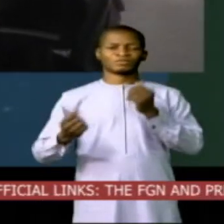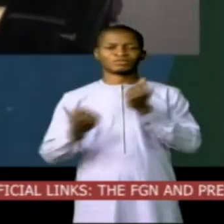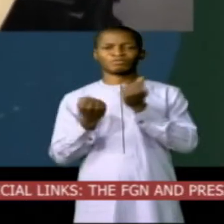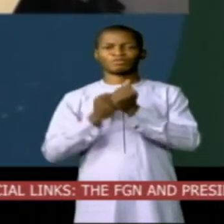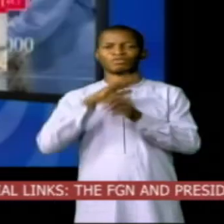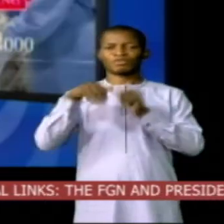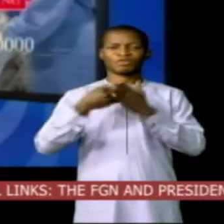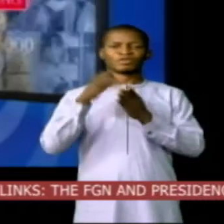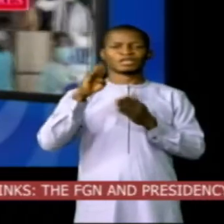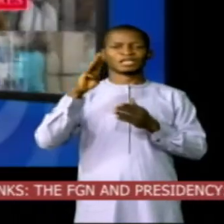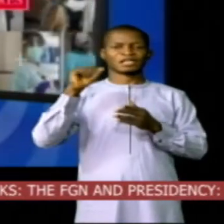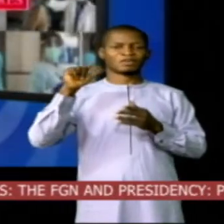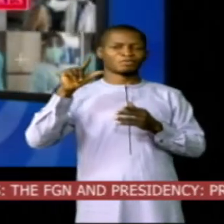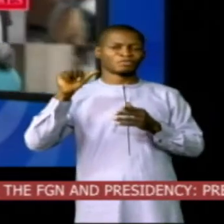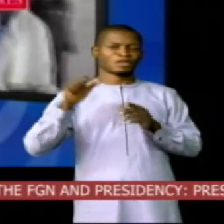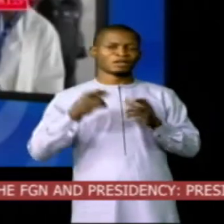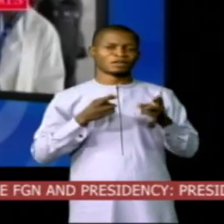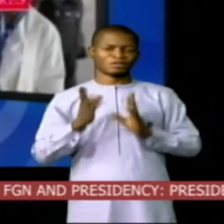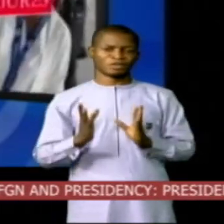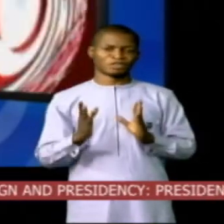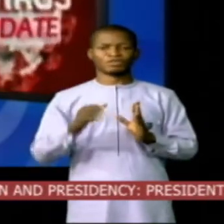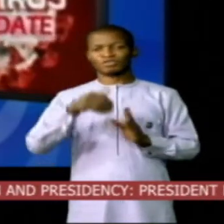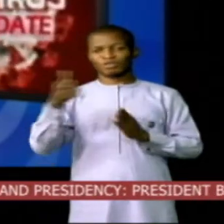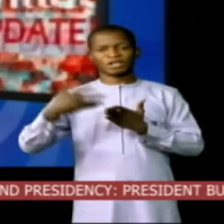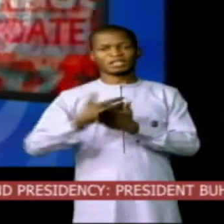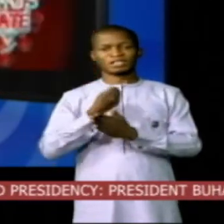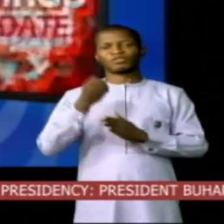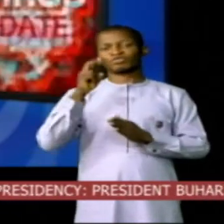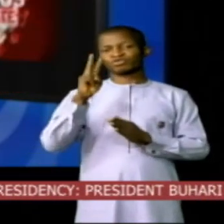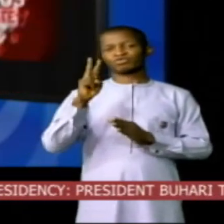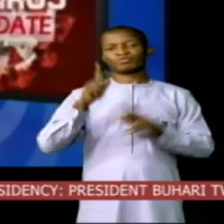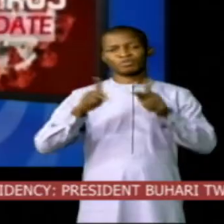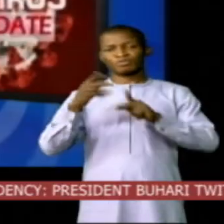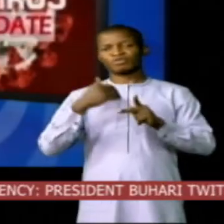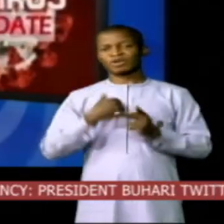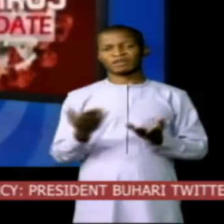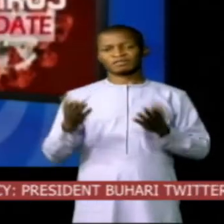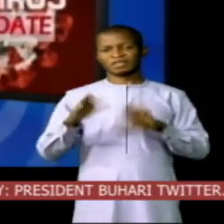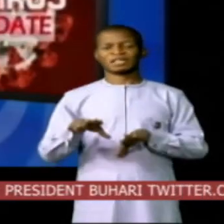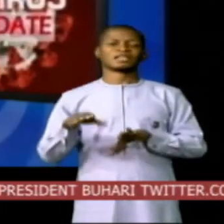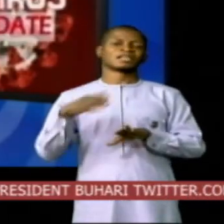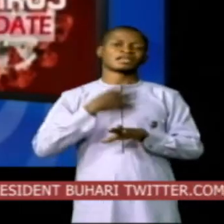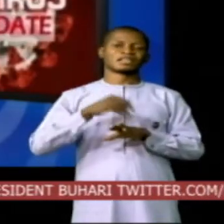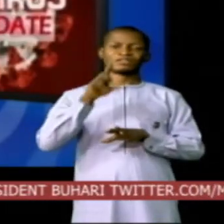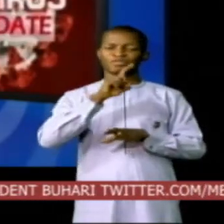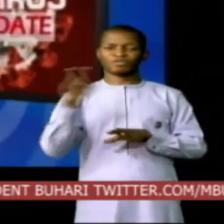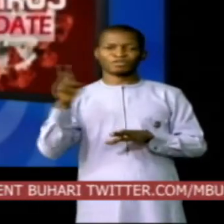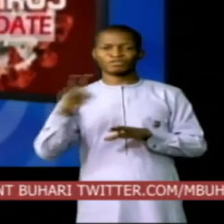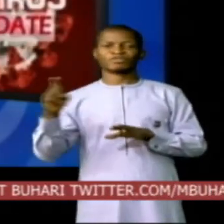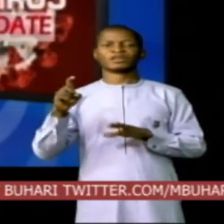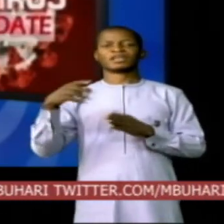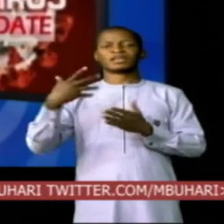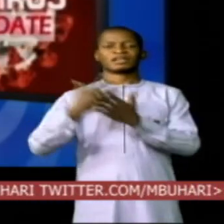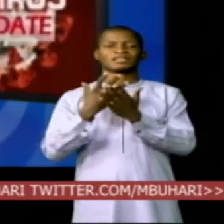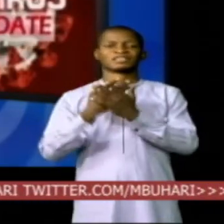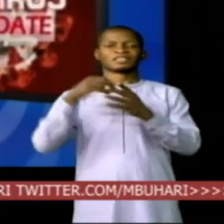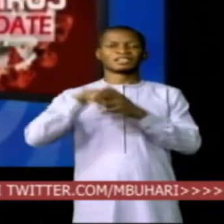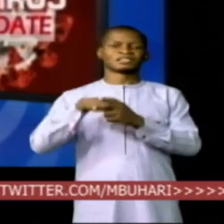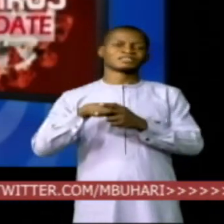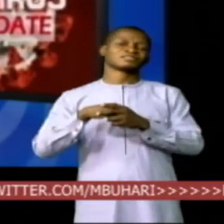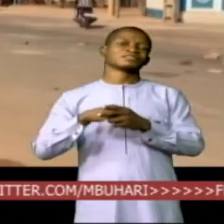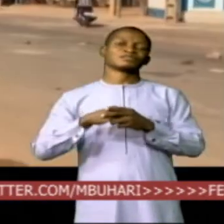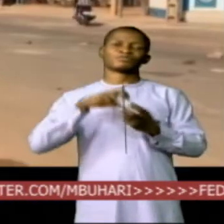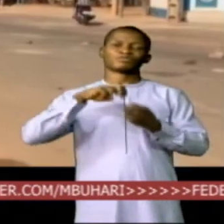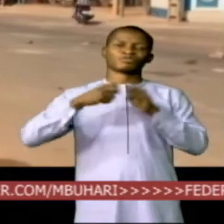neighboring countries. In other news, at least 2 people have lost their lives and hundreds arrested in the unrest